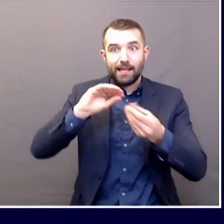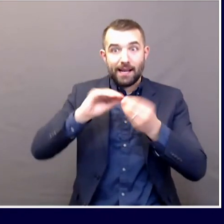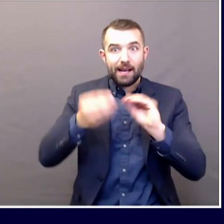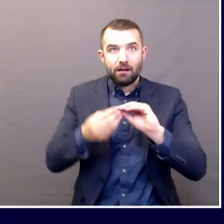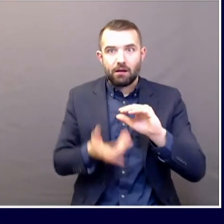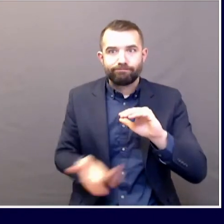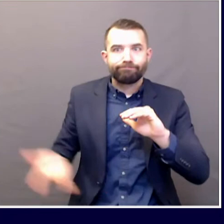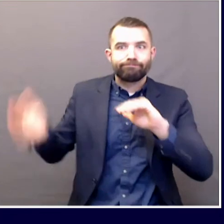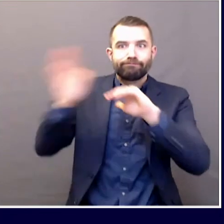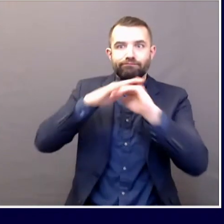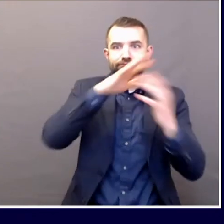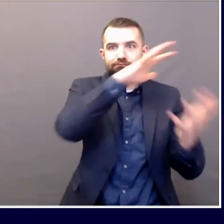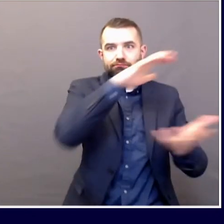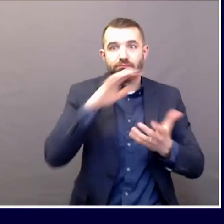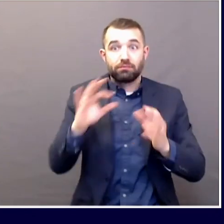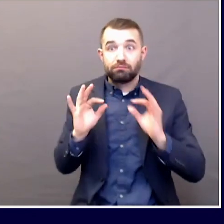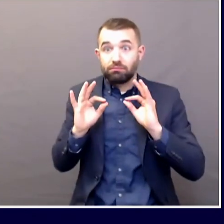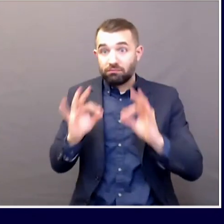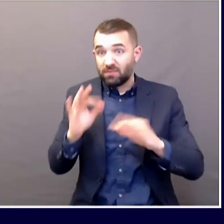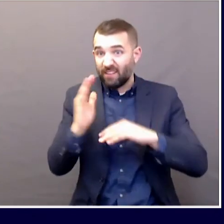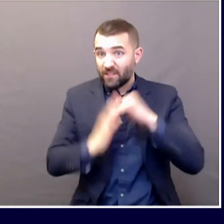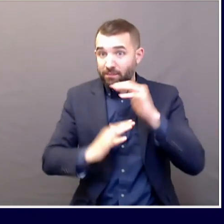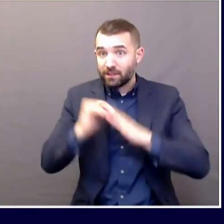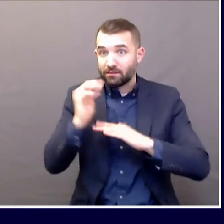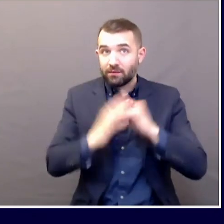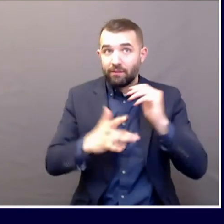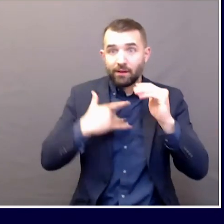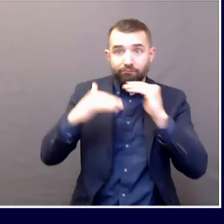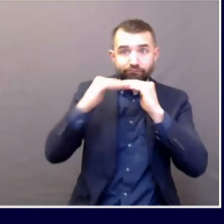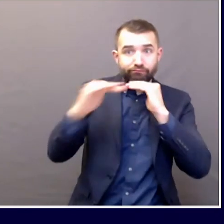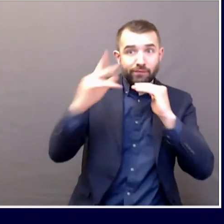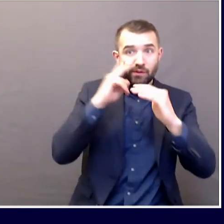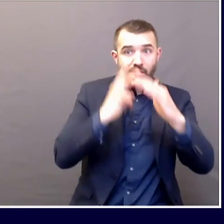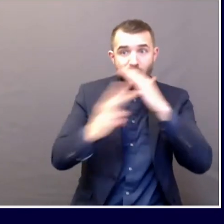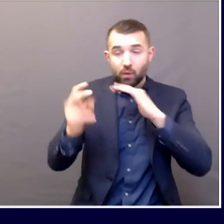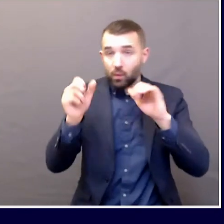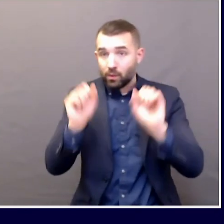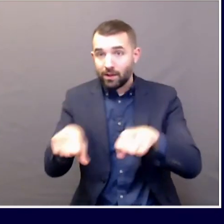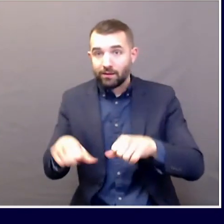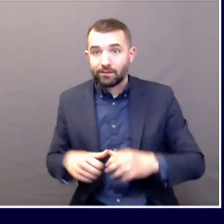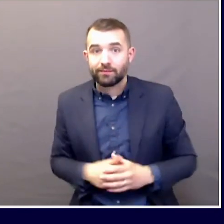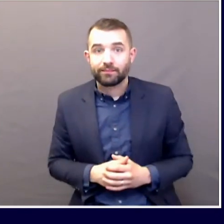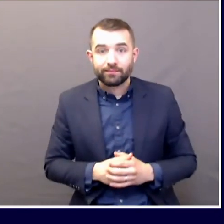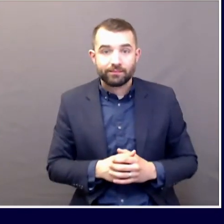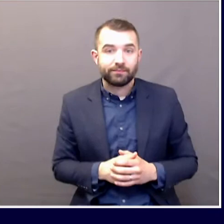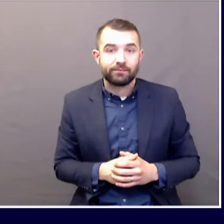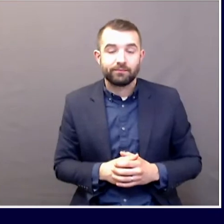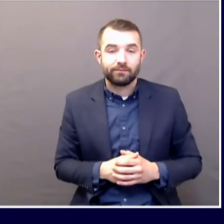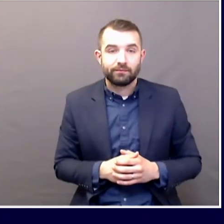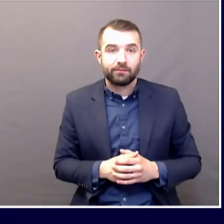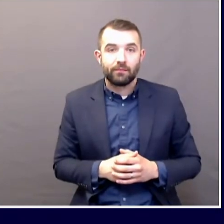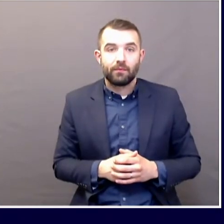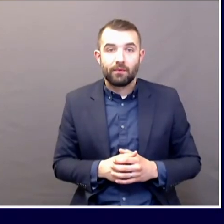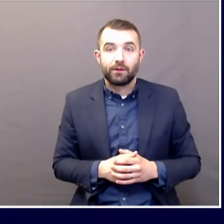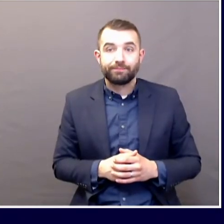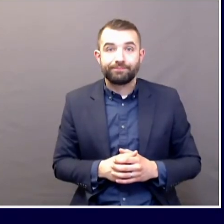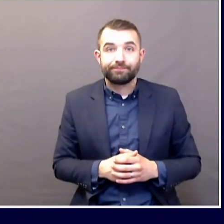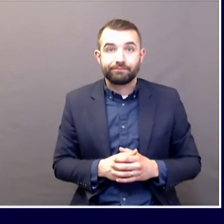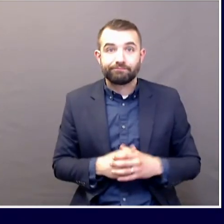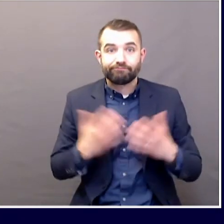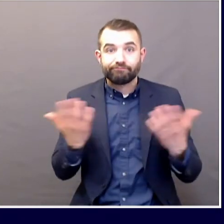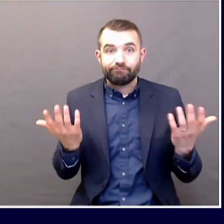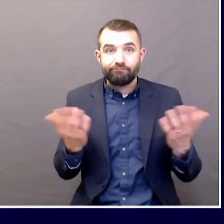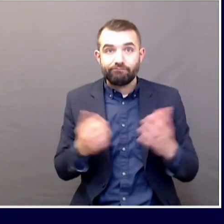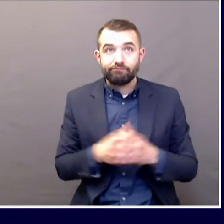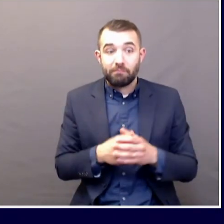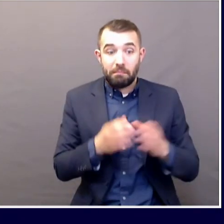have a better sense of what the near-term future looks like with respect to vaccine supply, and thus things like planning